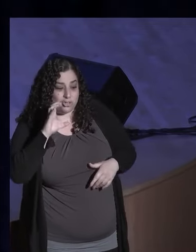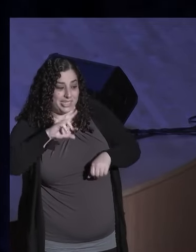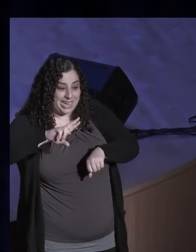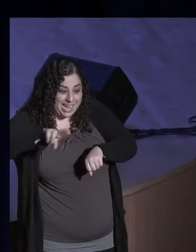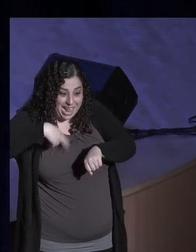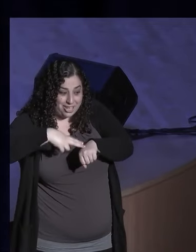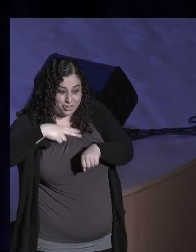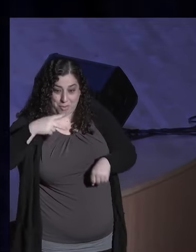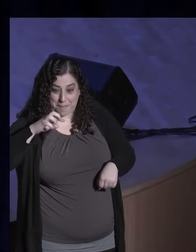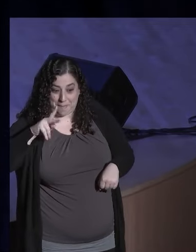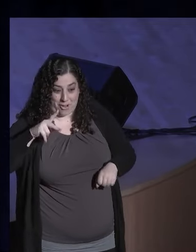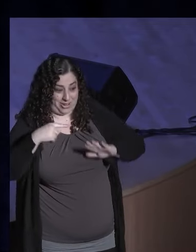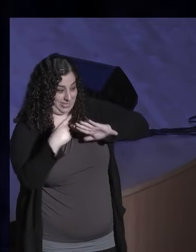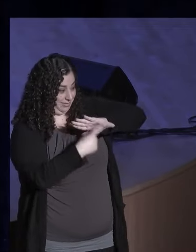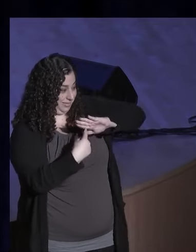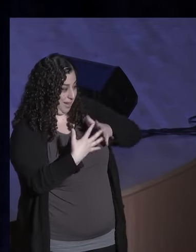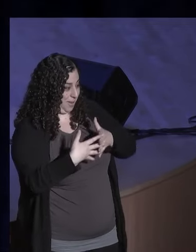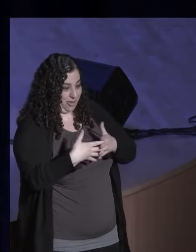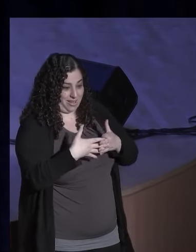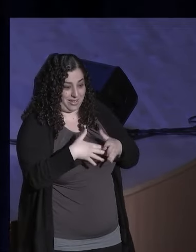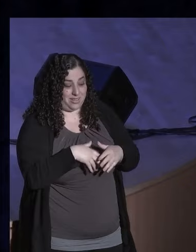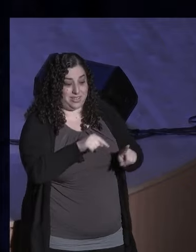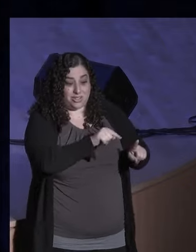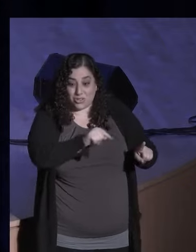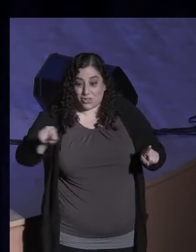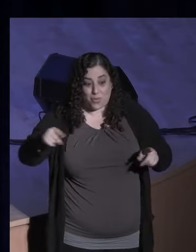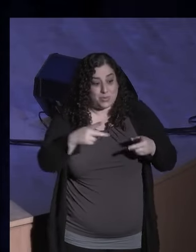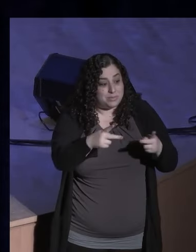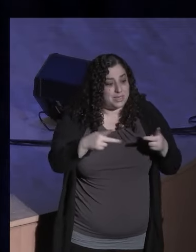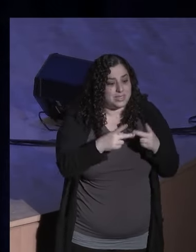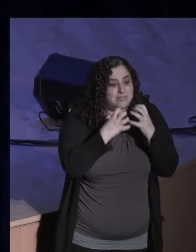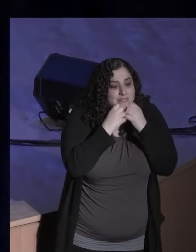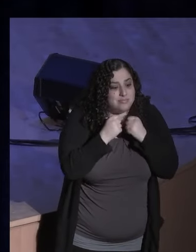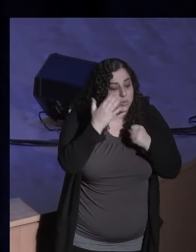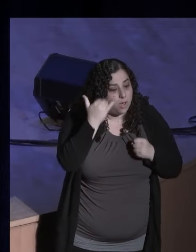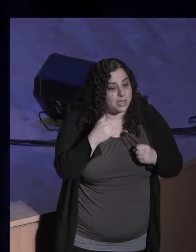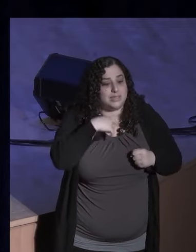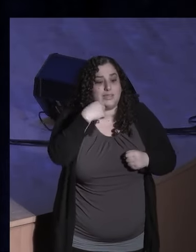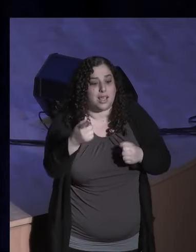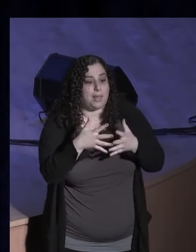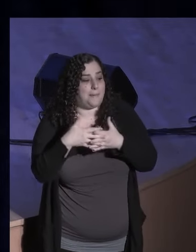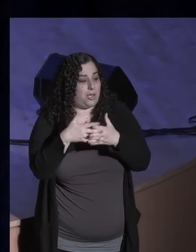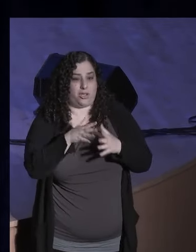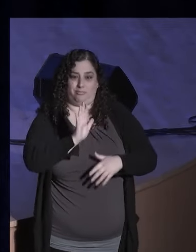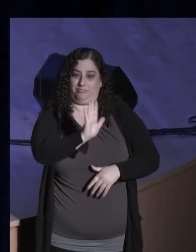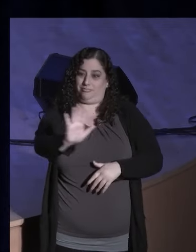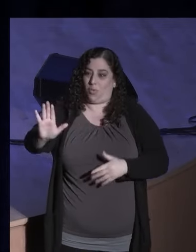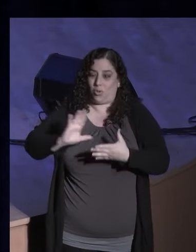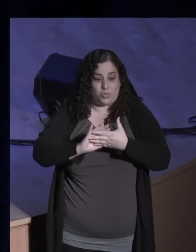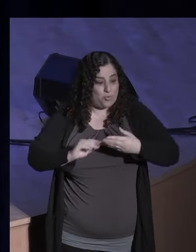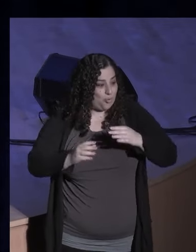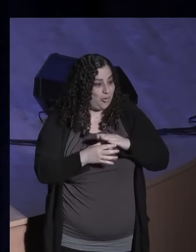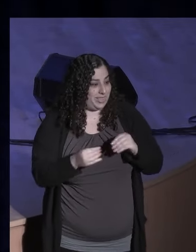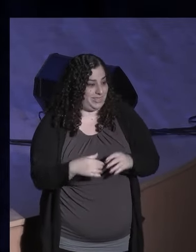tell America's story. This day and this festival are all about story, a story that we will tell together